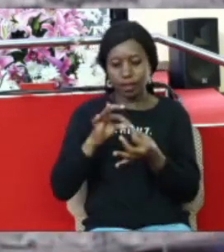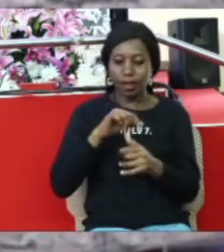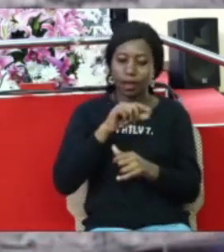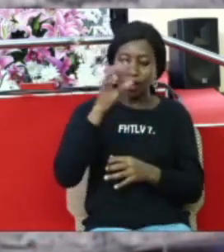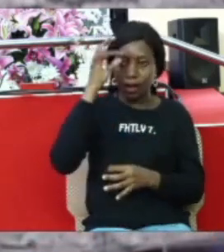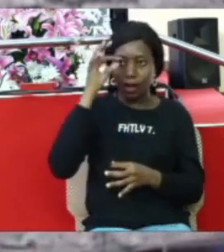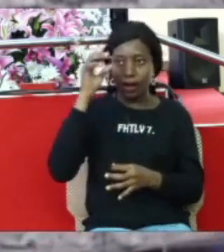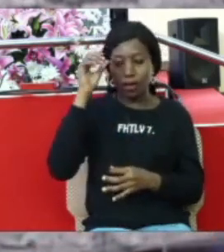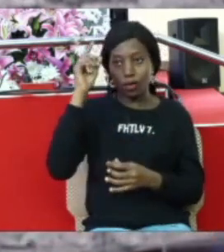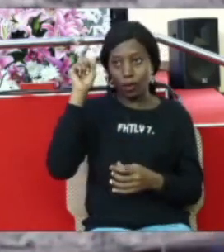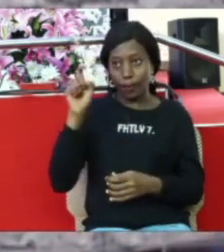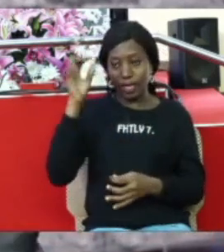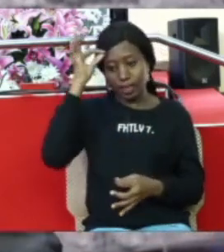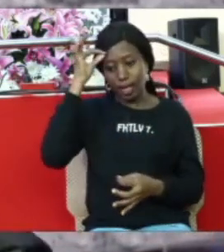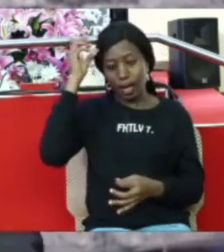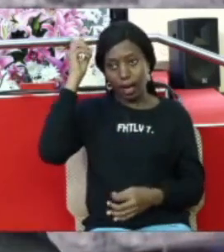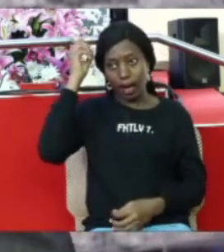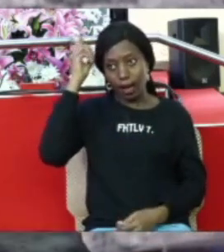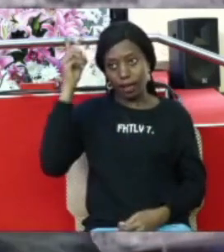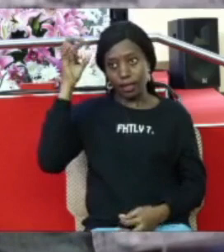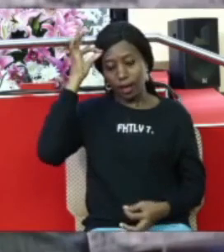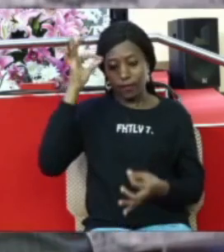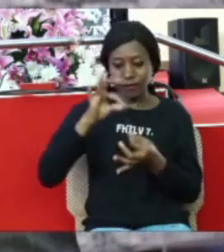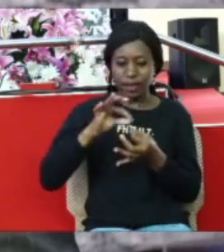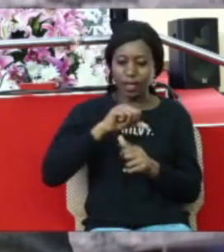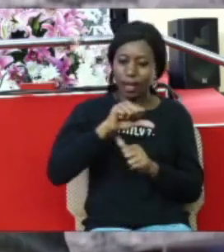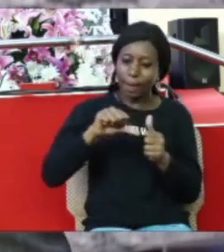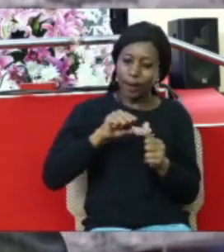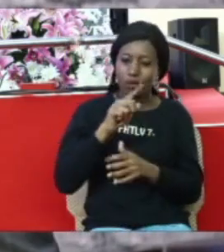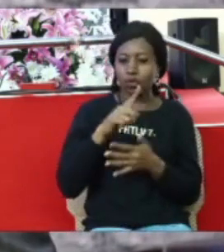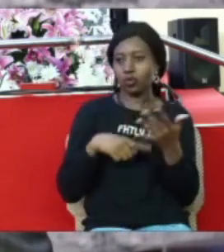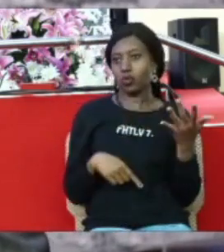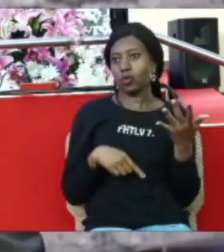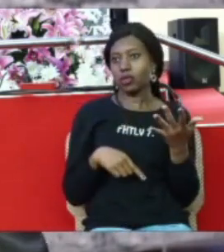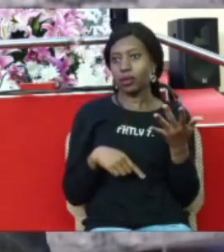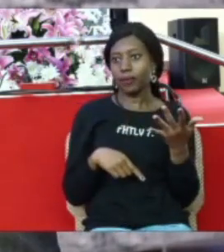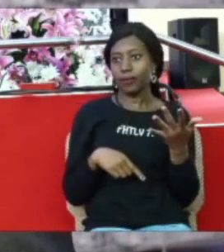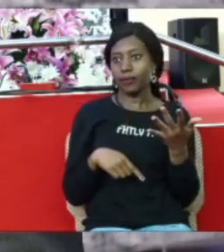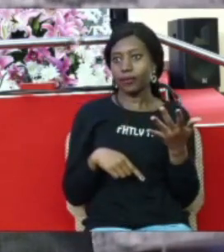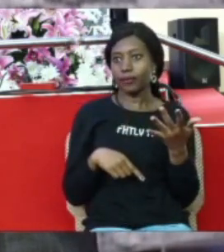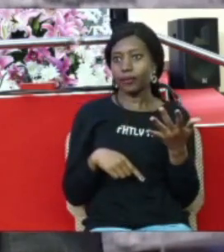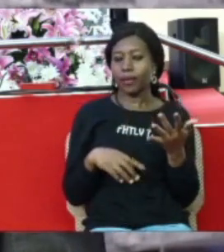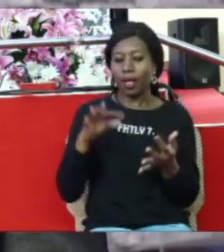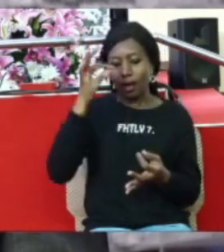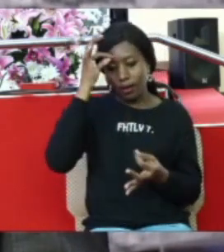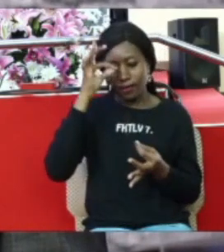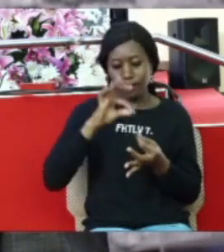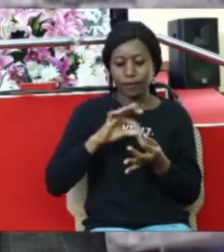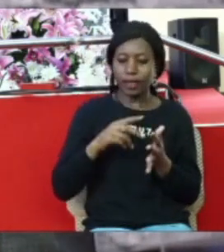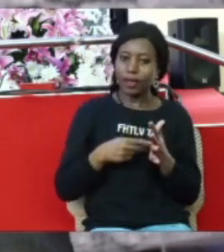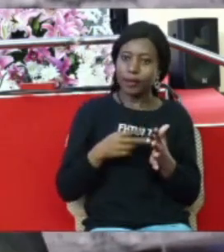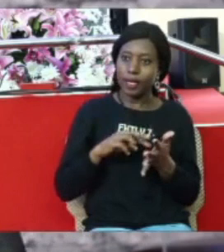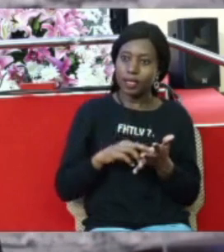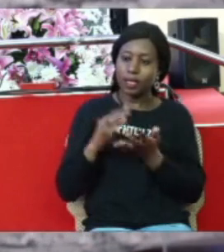the same again. Number one, faith is the substance of things hoped for. Hebrews 11